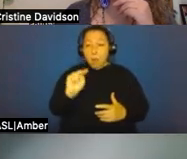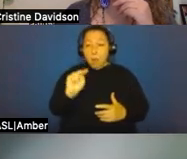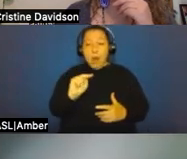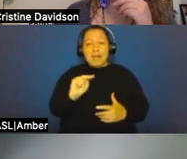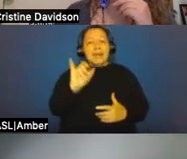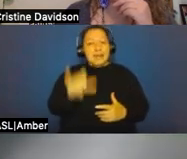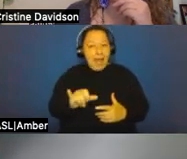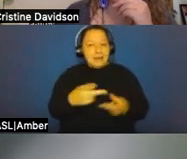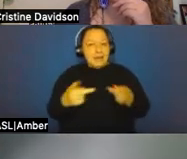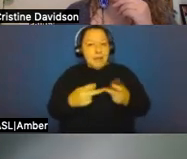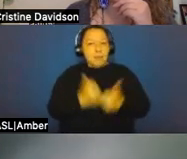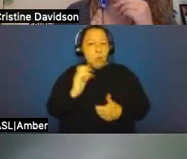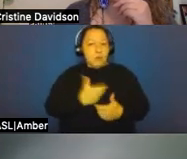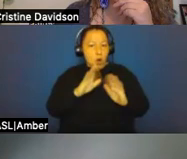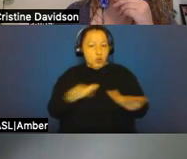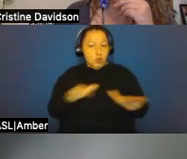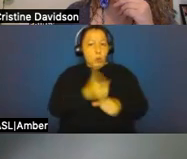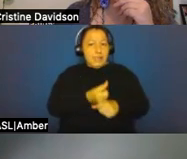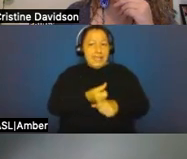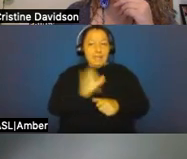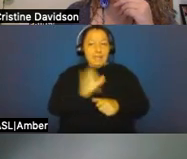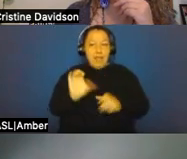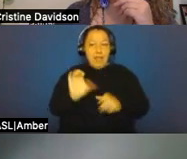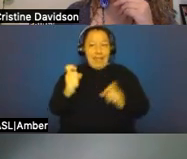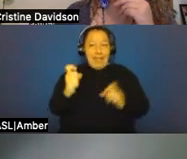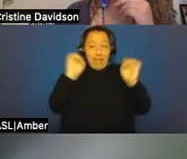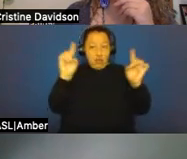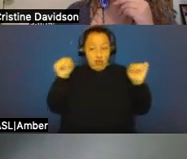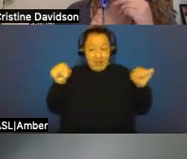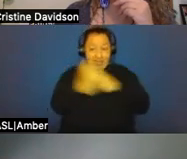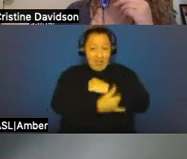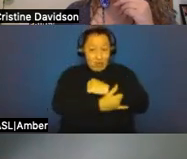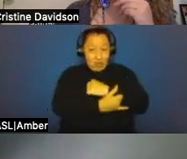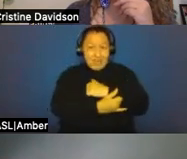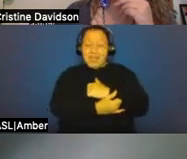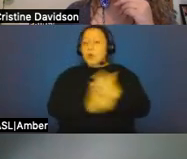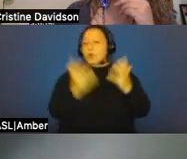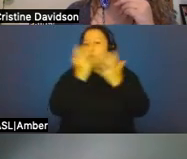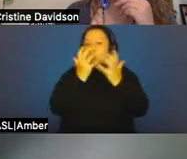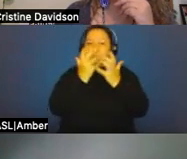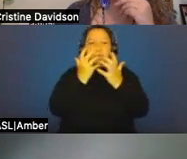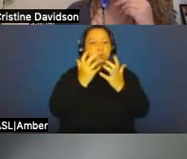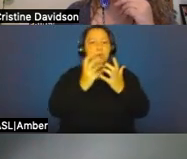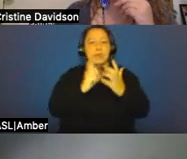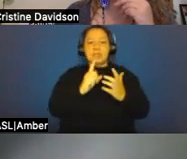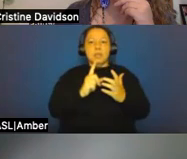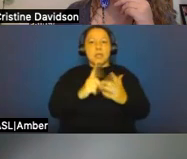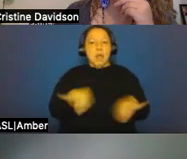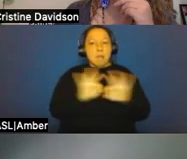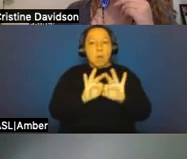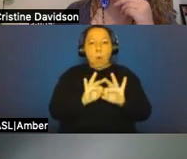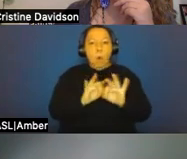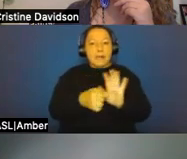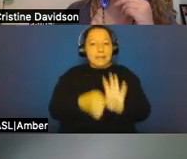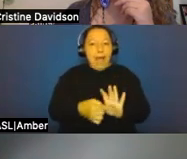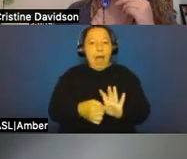getting the baseline of their sexual education in this country. And it is a massive indicator of the sexual violence,